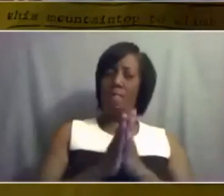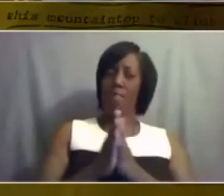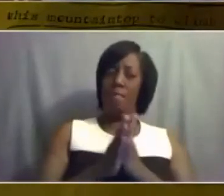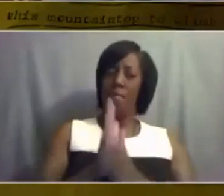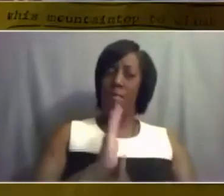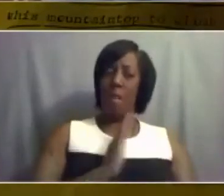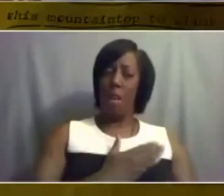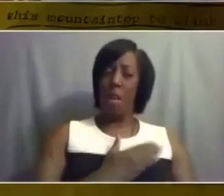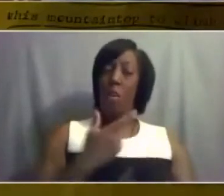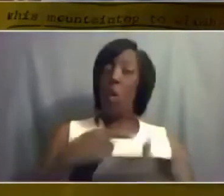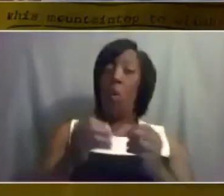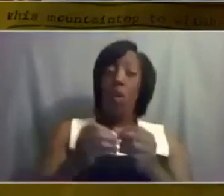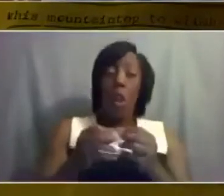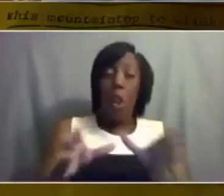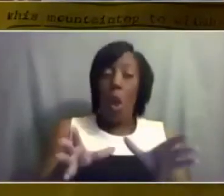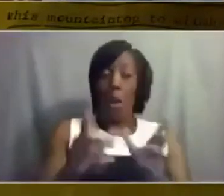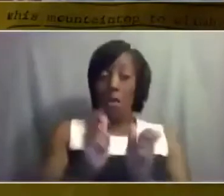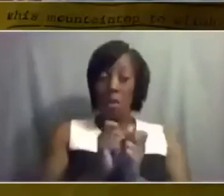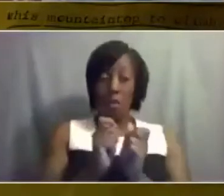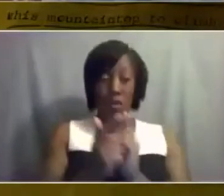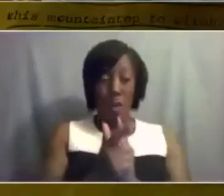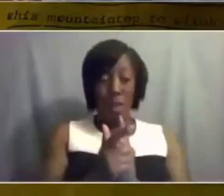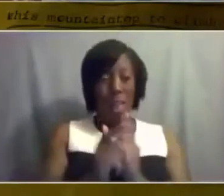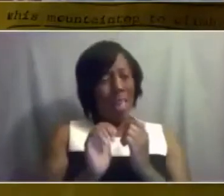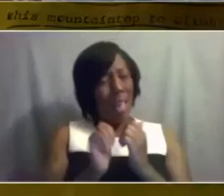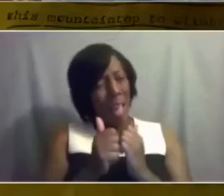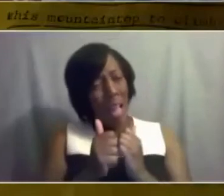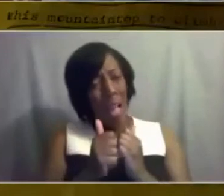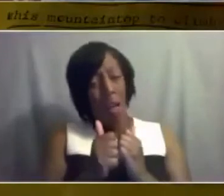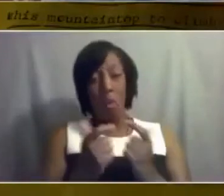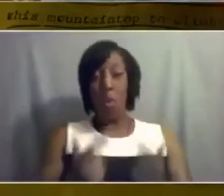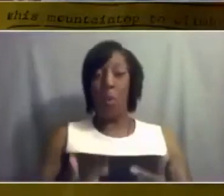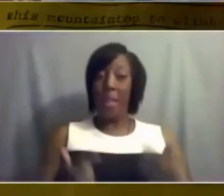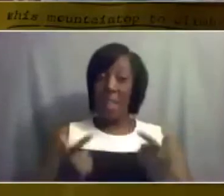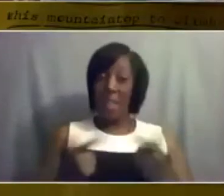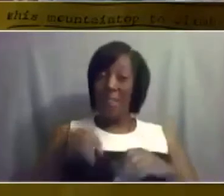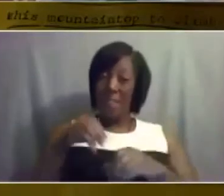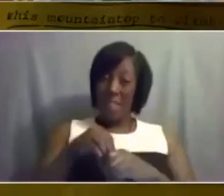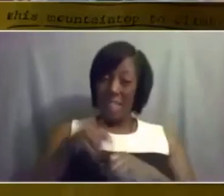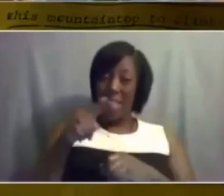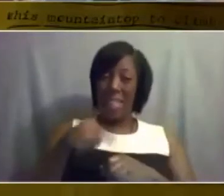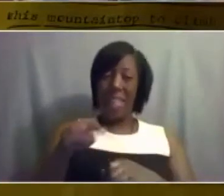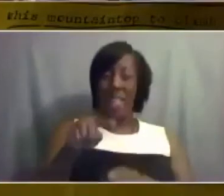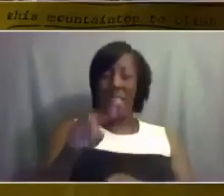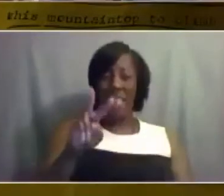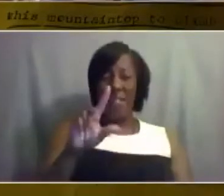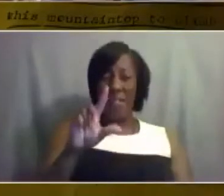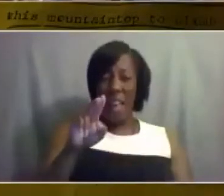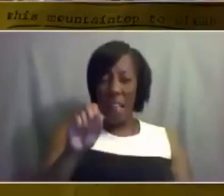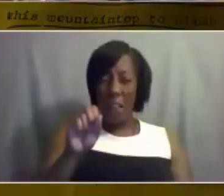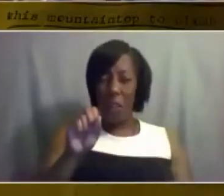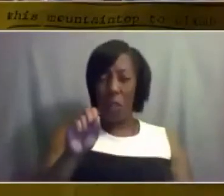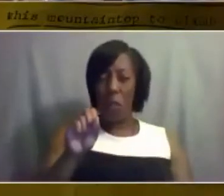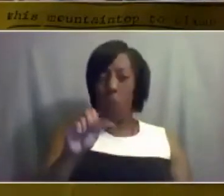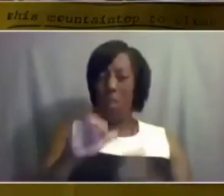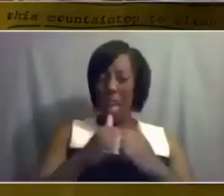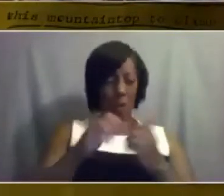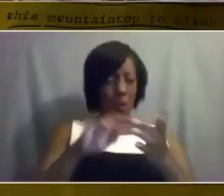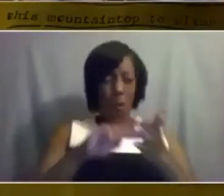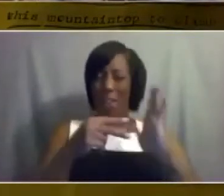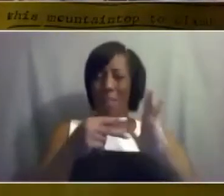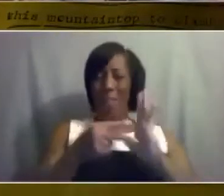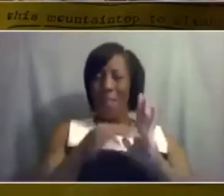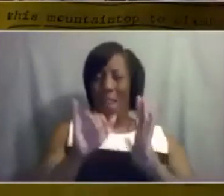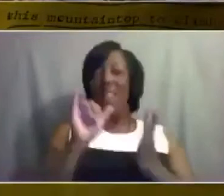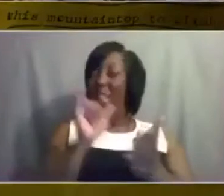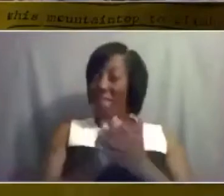is how do we live into these values and how do we collectively define these? And I think that's the struggle that we've been talking